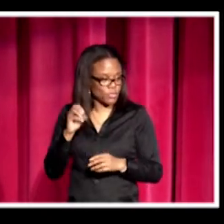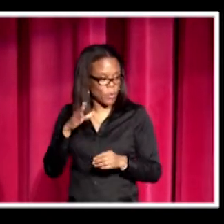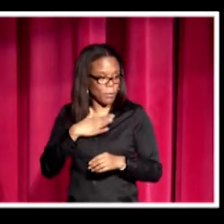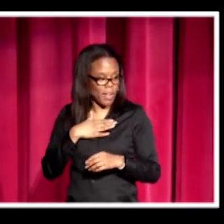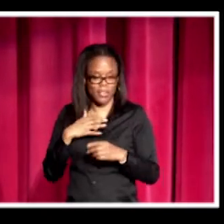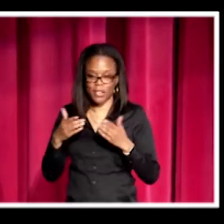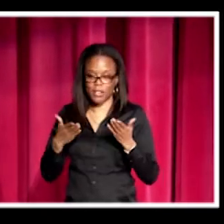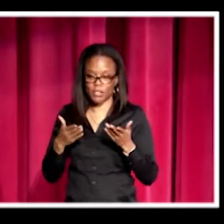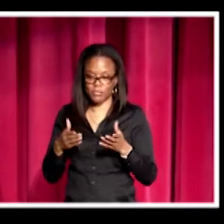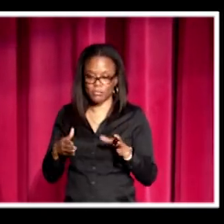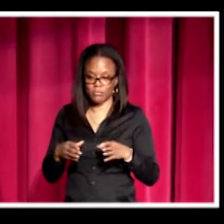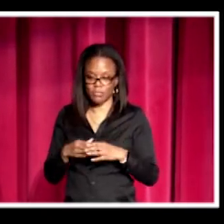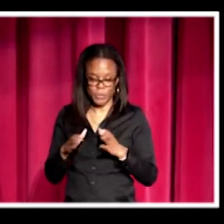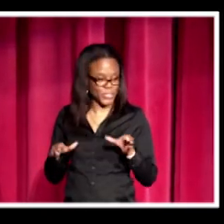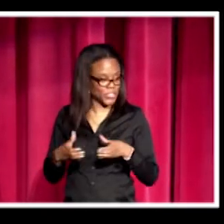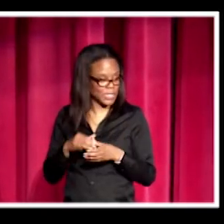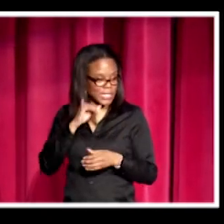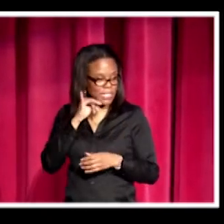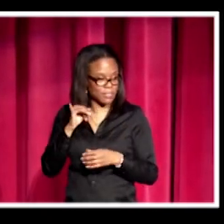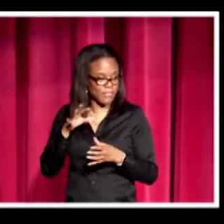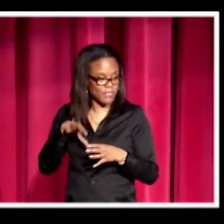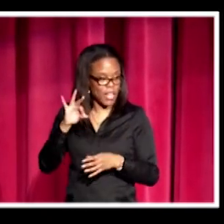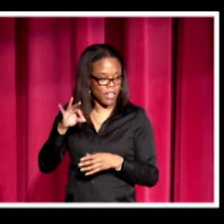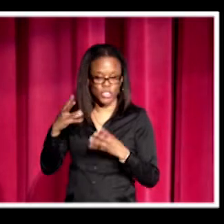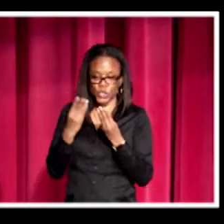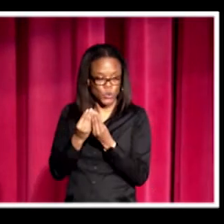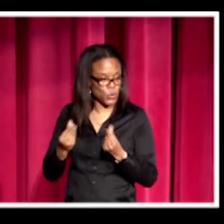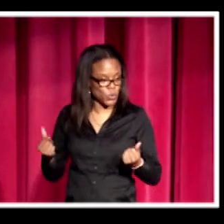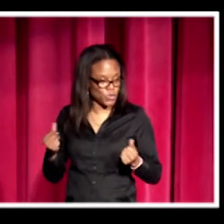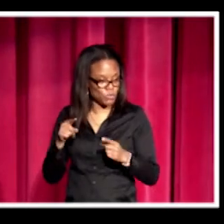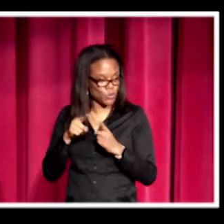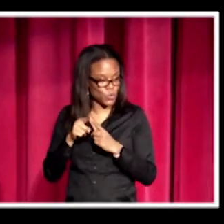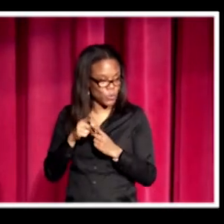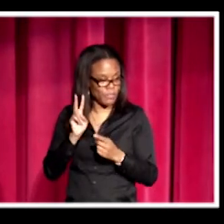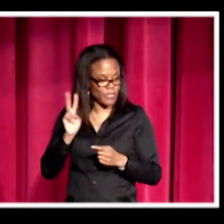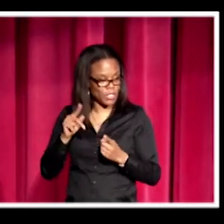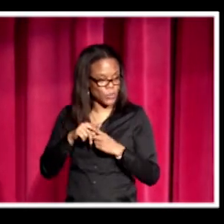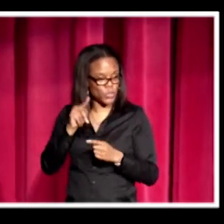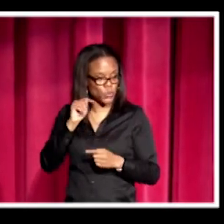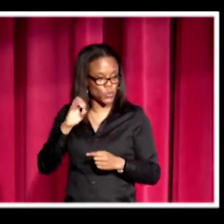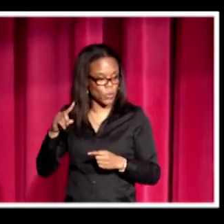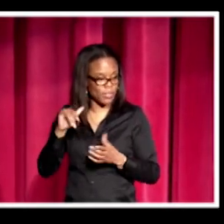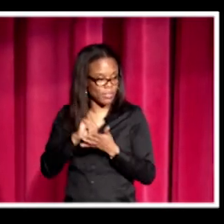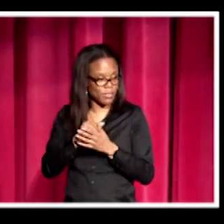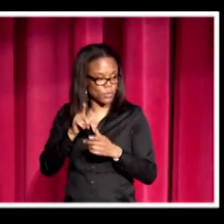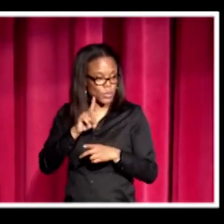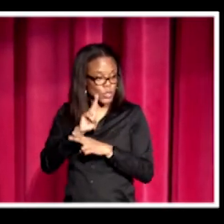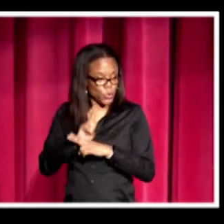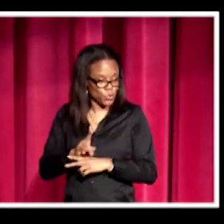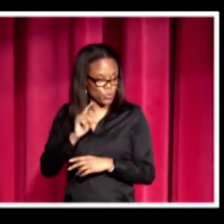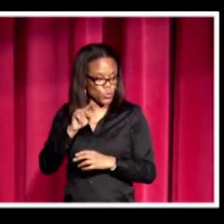is committed to finding solutions to violence and tools that we used to reserve just for public